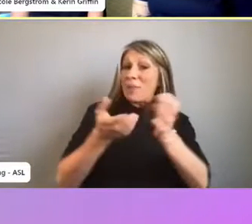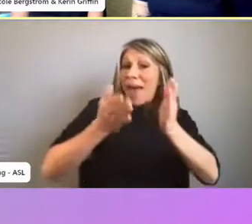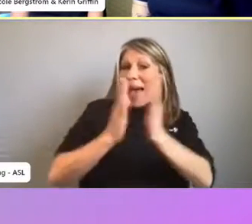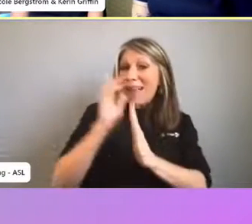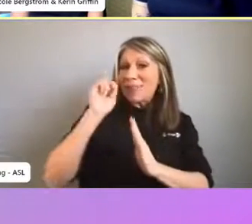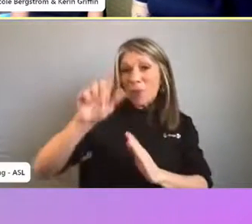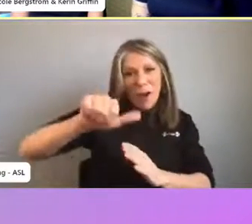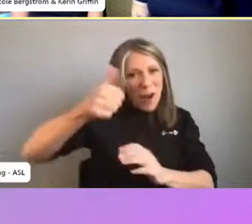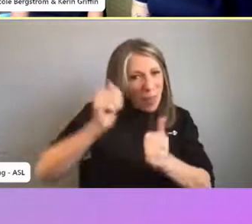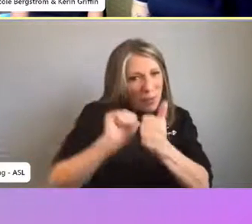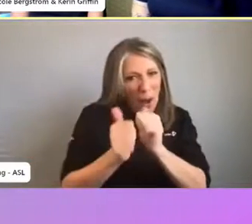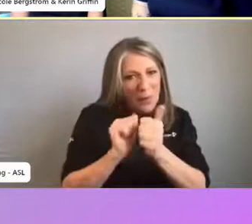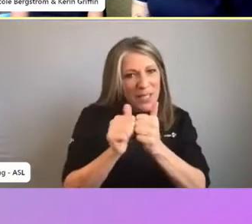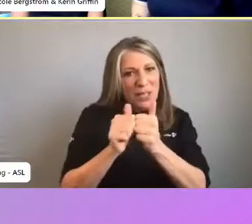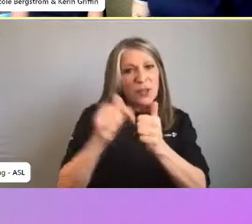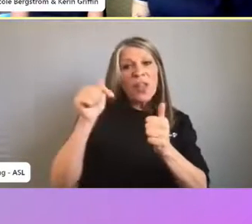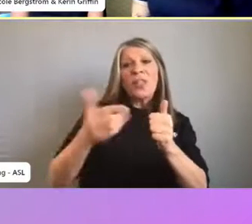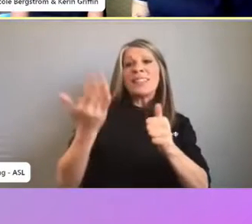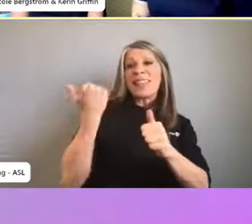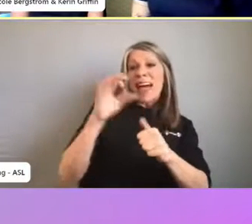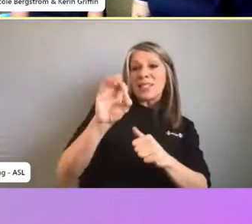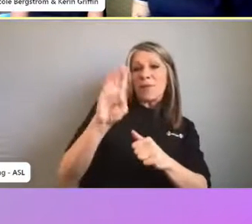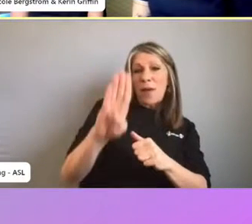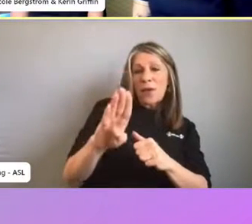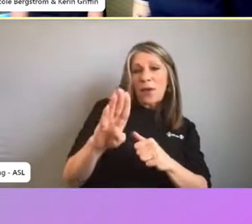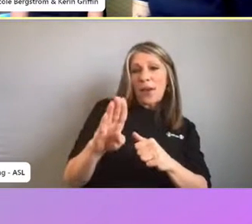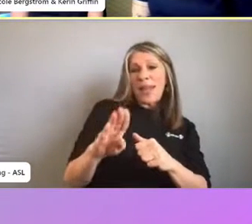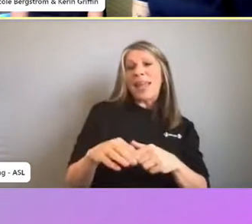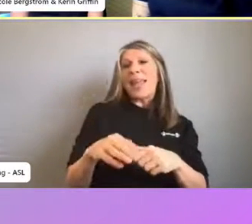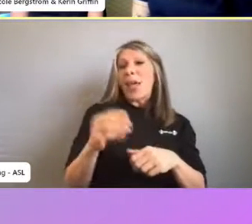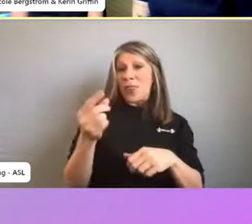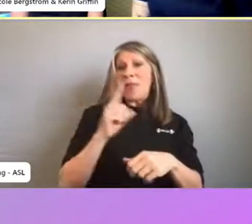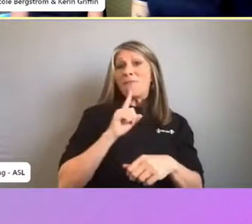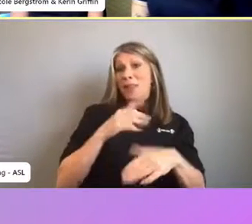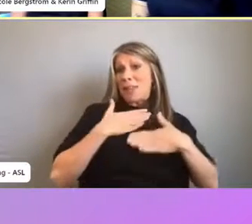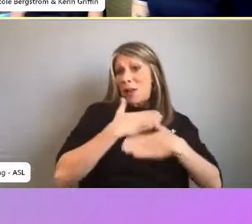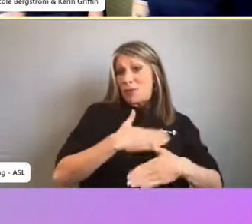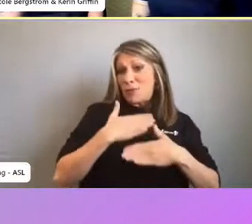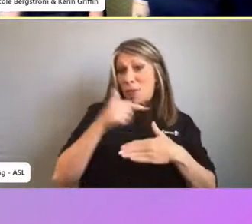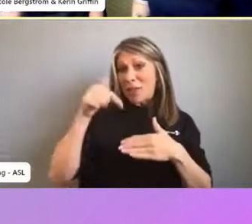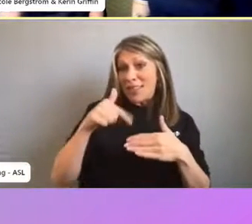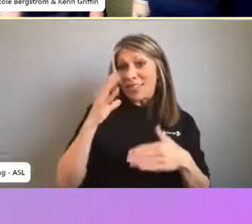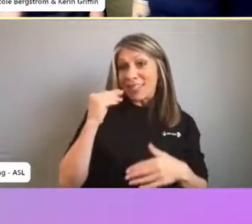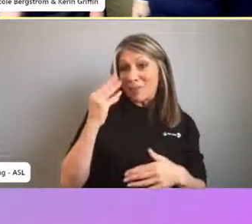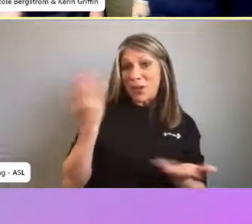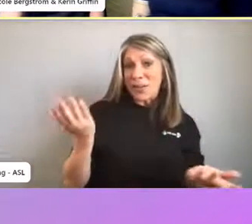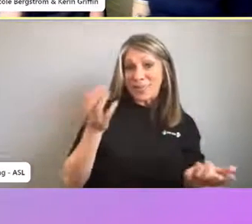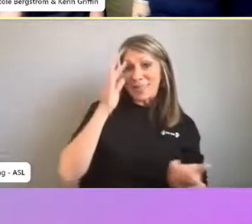bowl just this past February in our another team meeting, which means they actually enjoyed the experience.